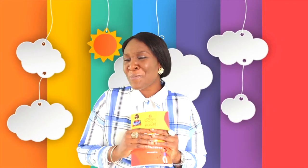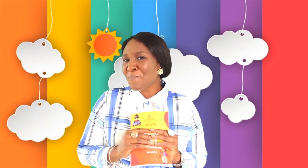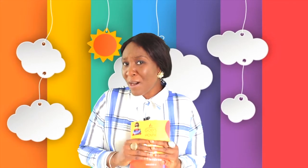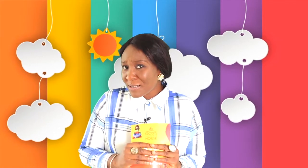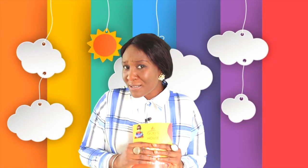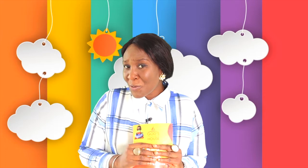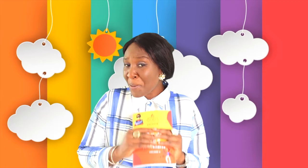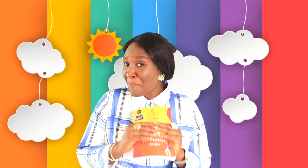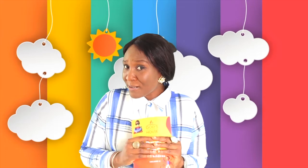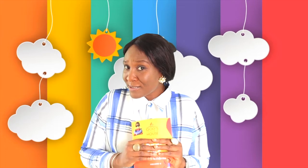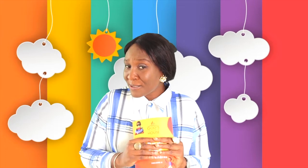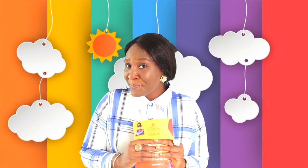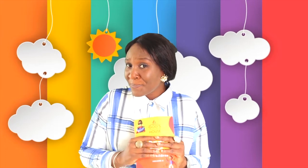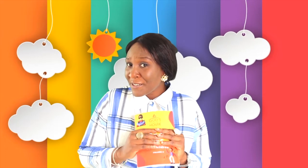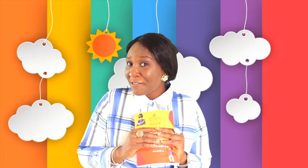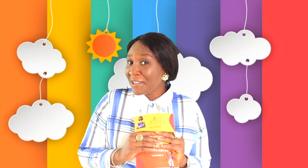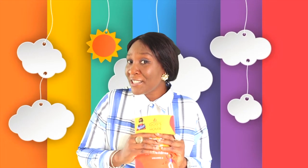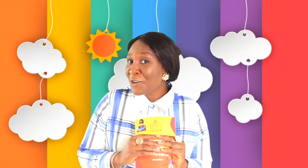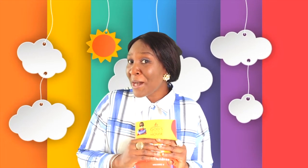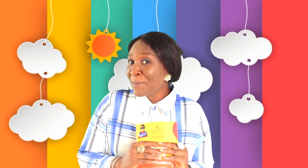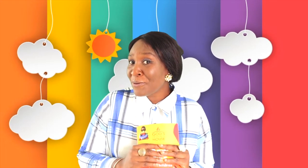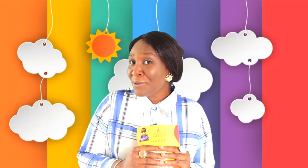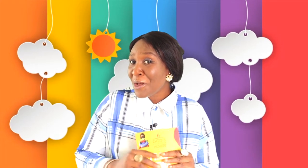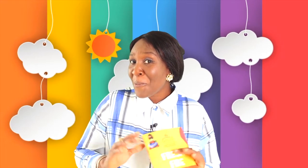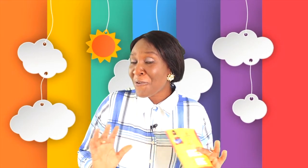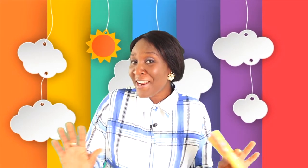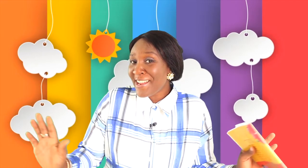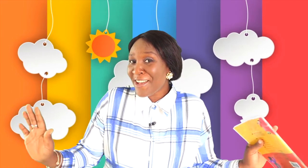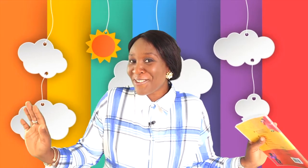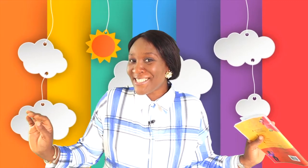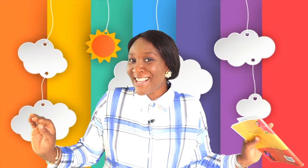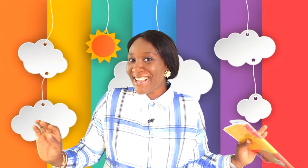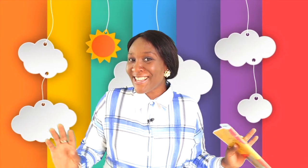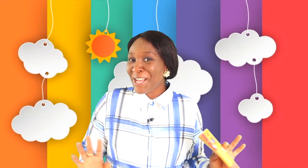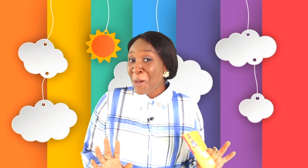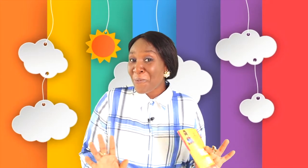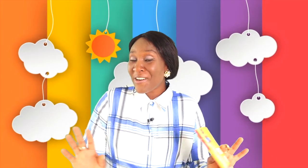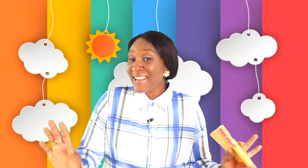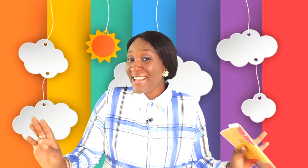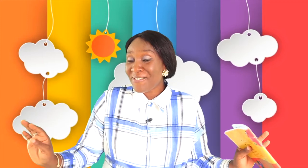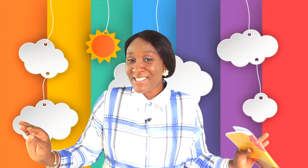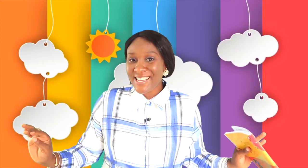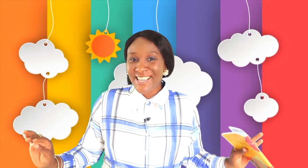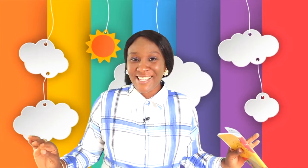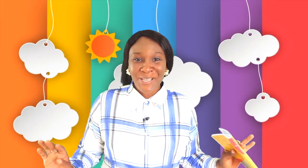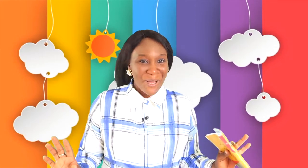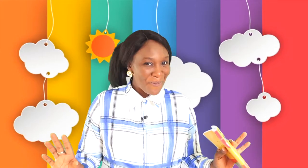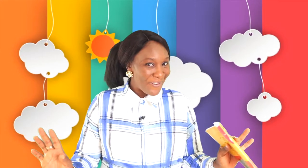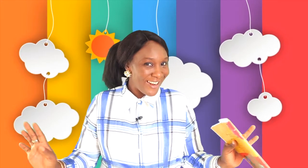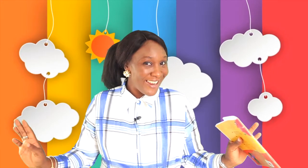And we must read your Bible. Pray every day, pray every